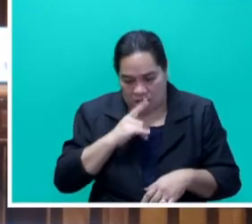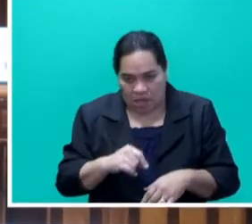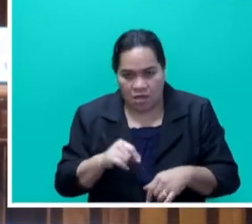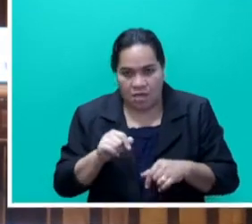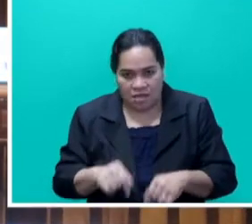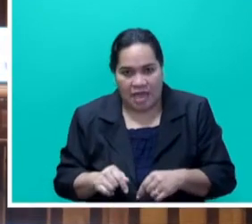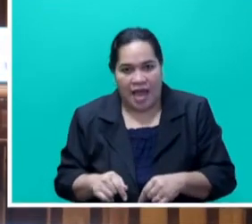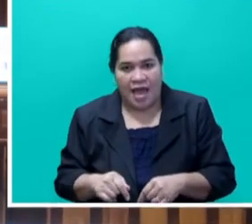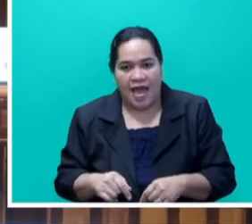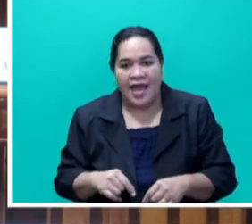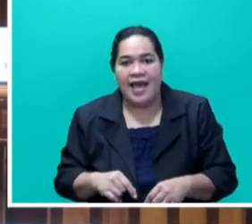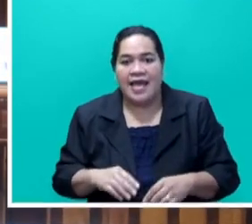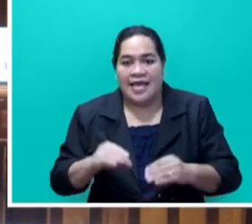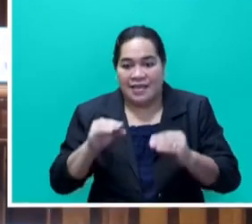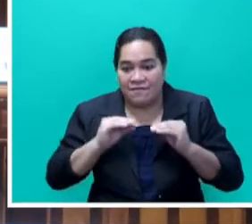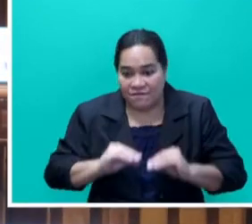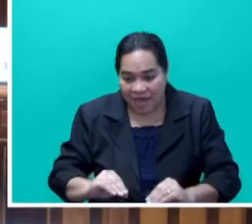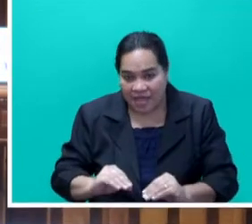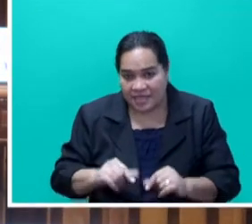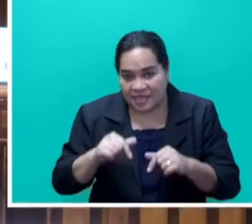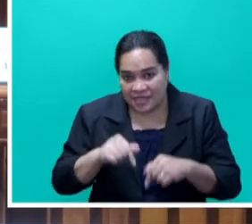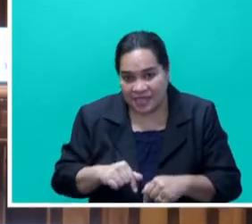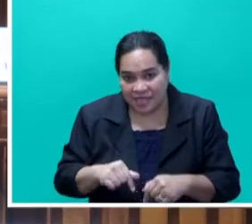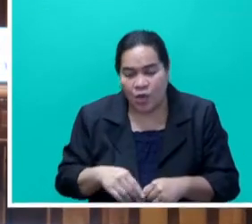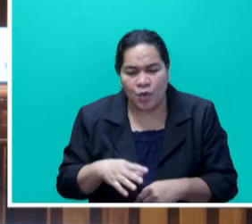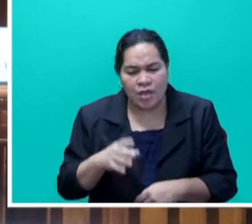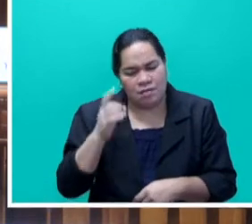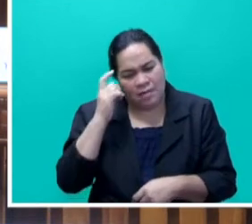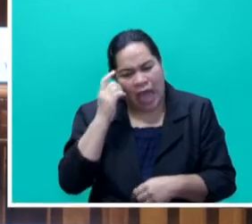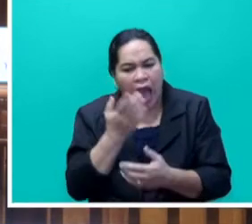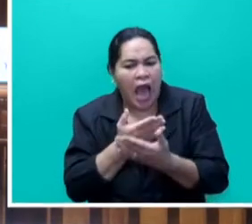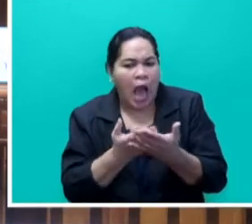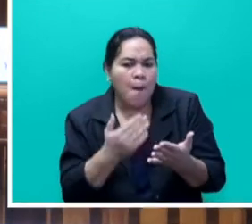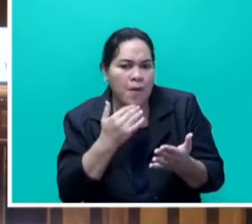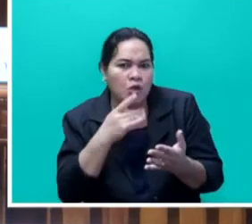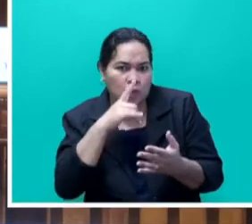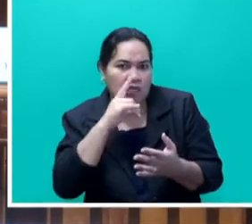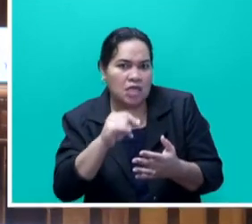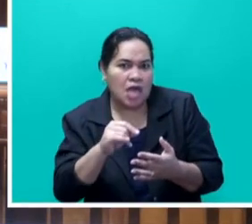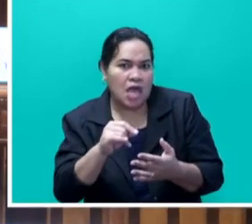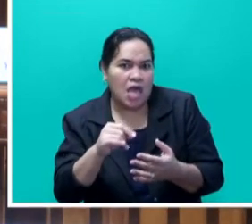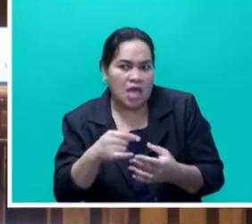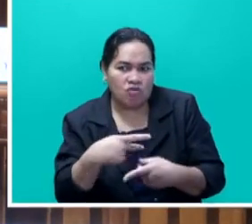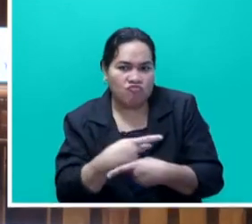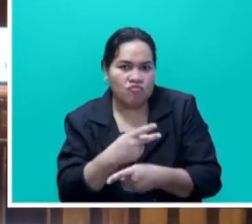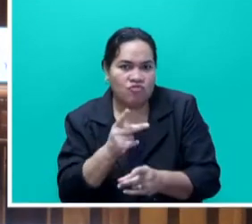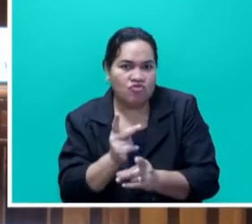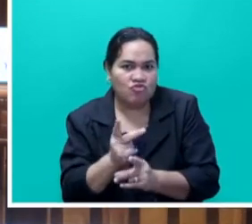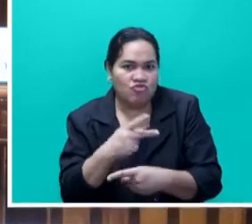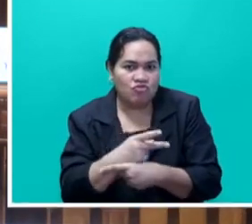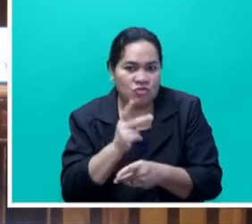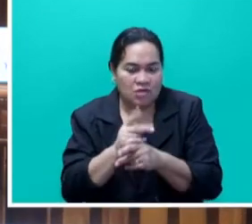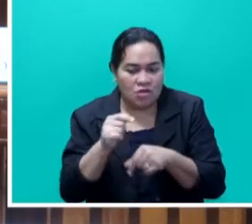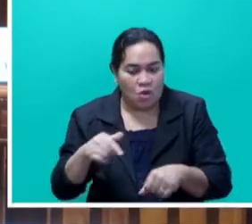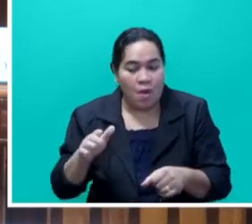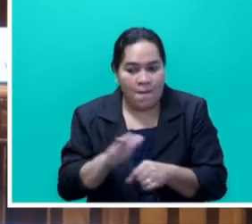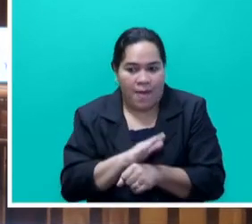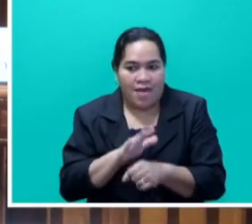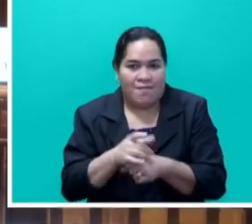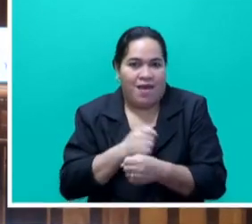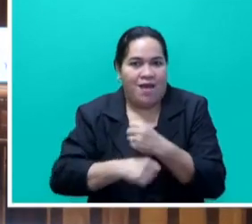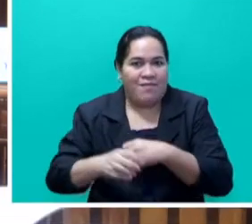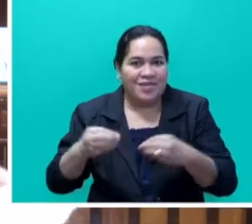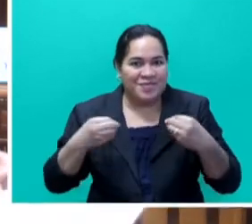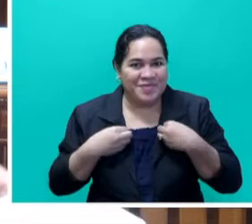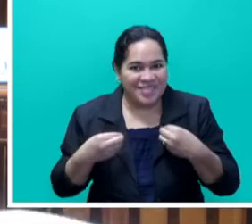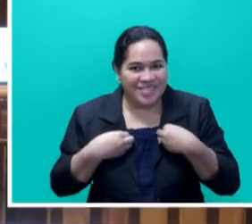to invest. We need to look at the amount of volume we can actually produce to be able to have, make viable commercial sense from it. So